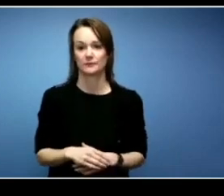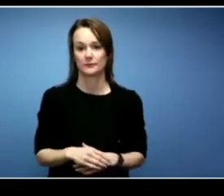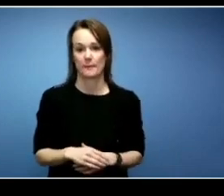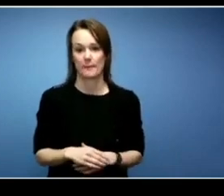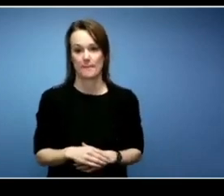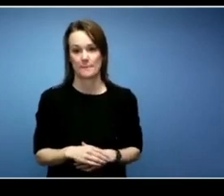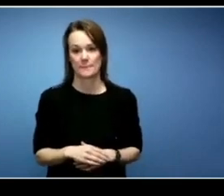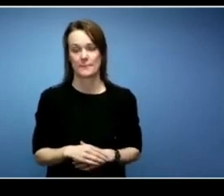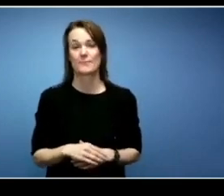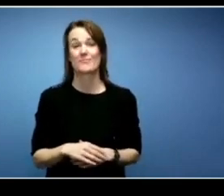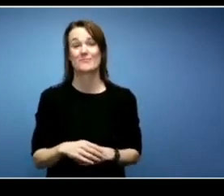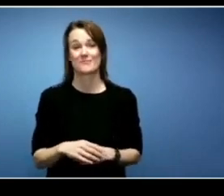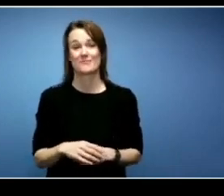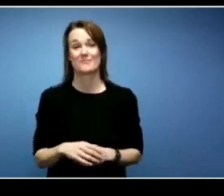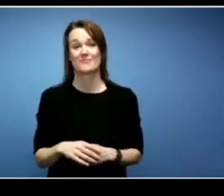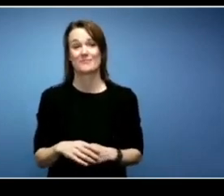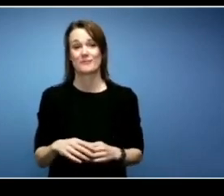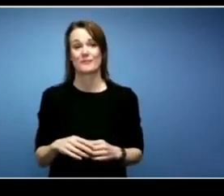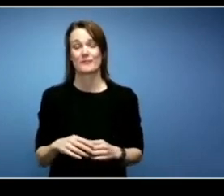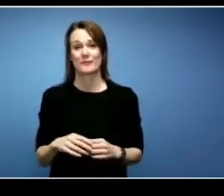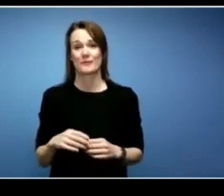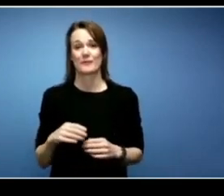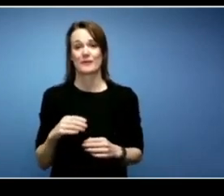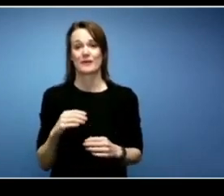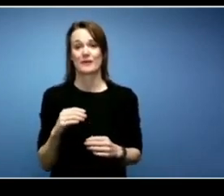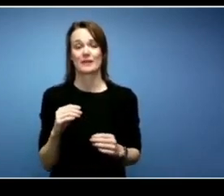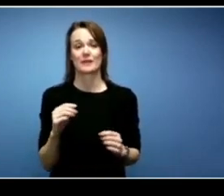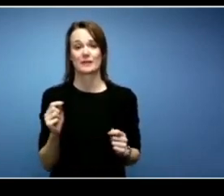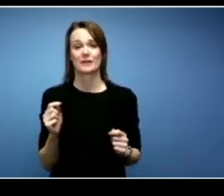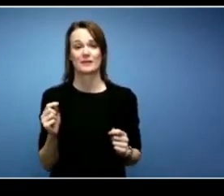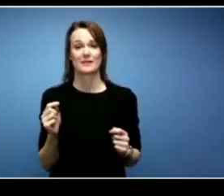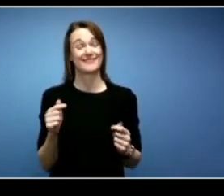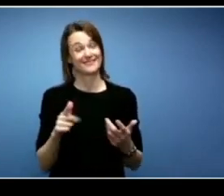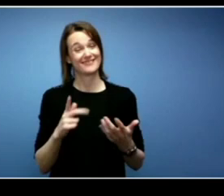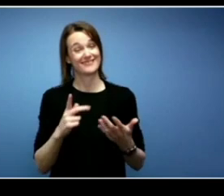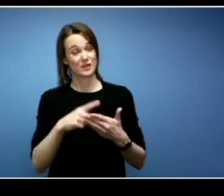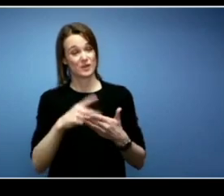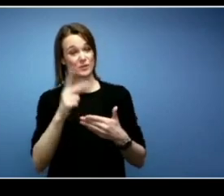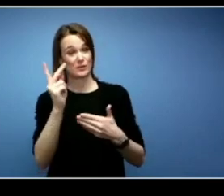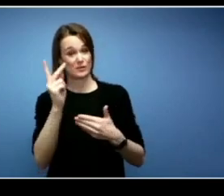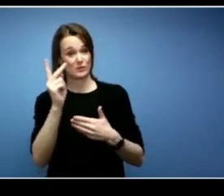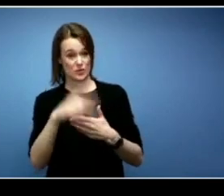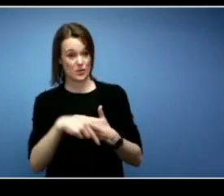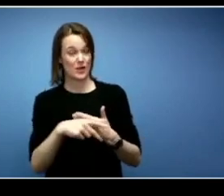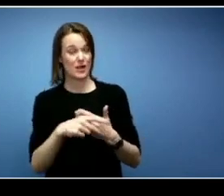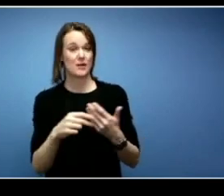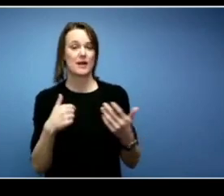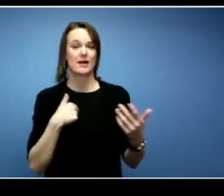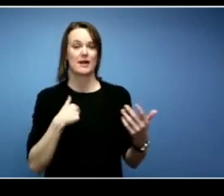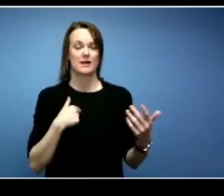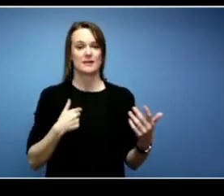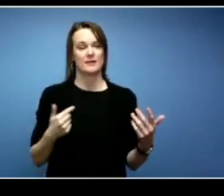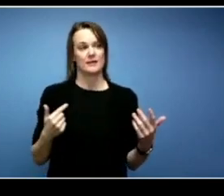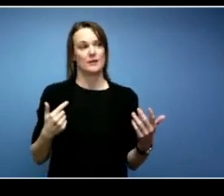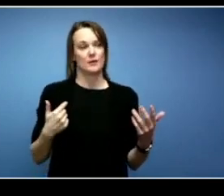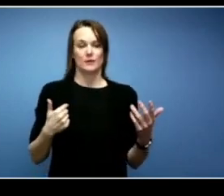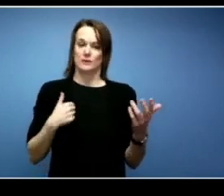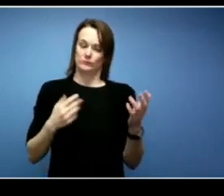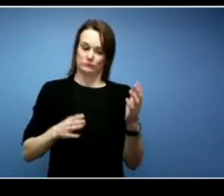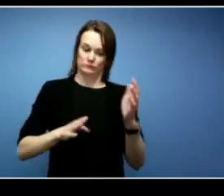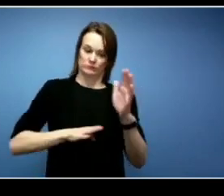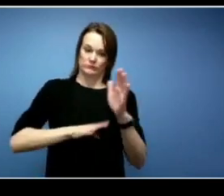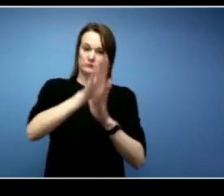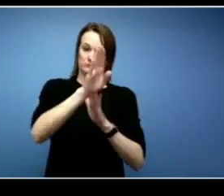program, it really helped me grow as a person, their